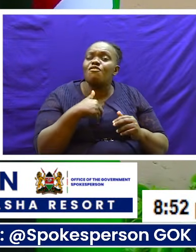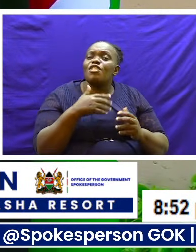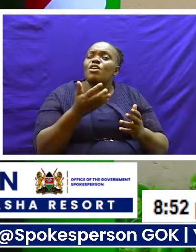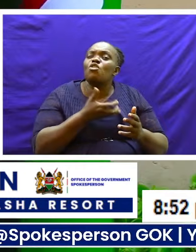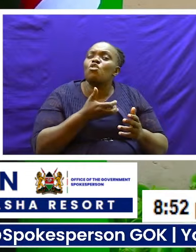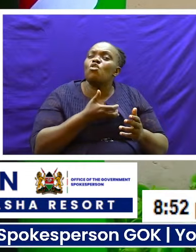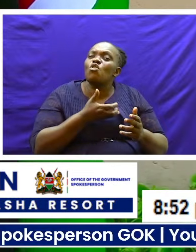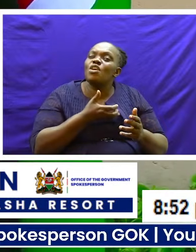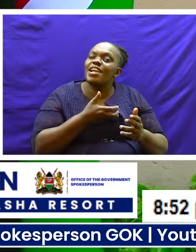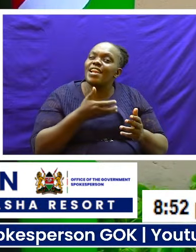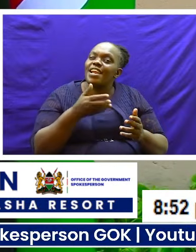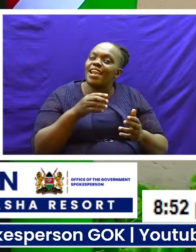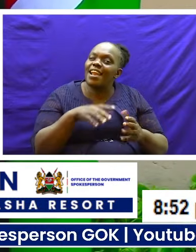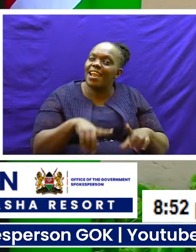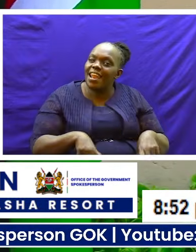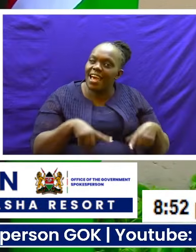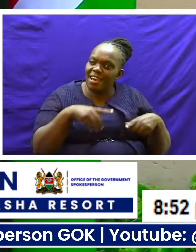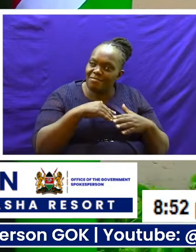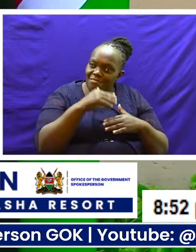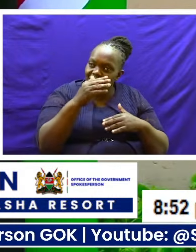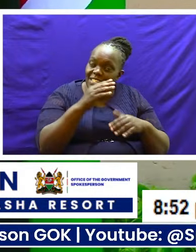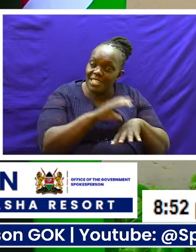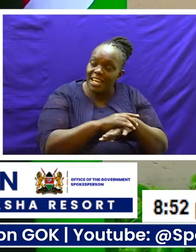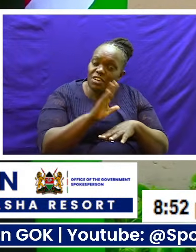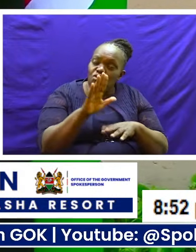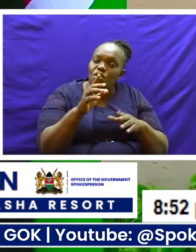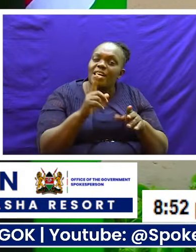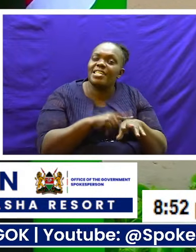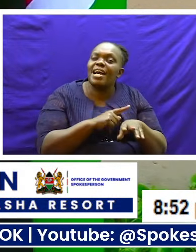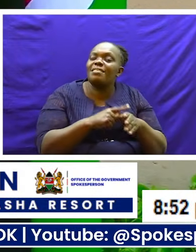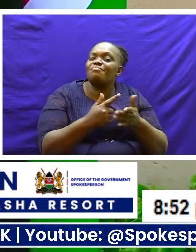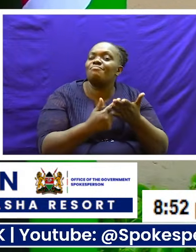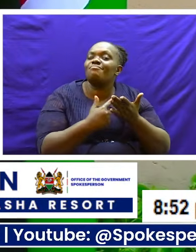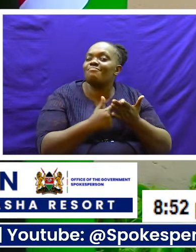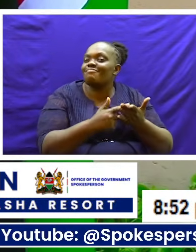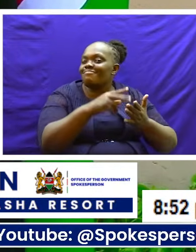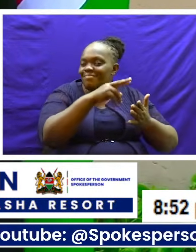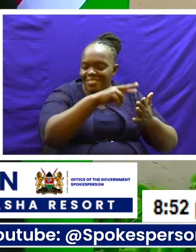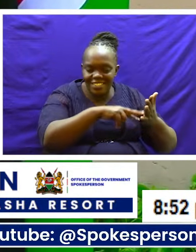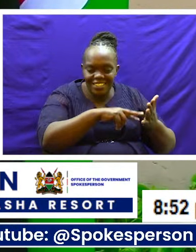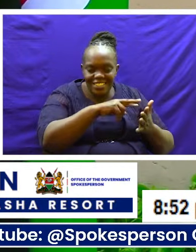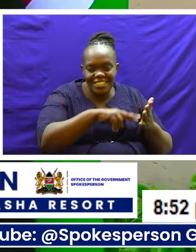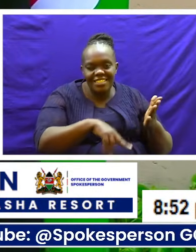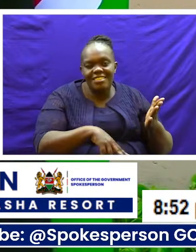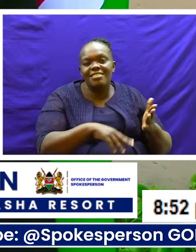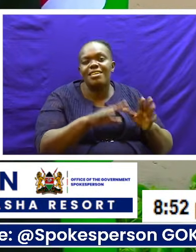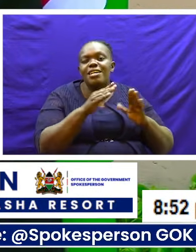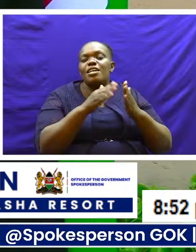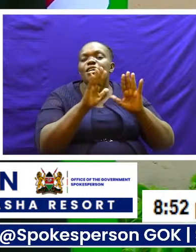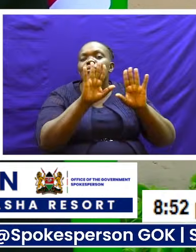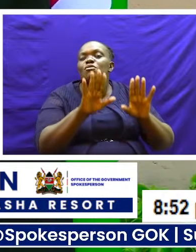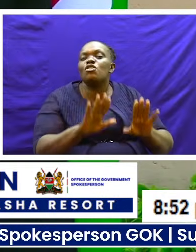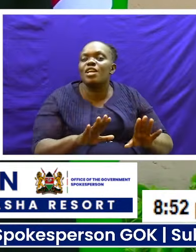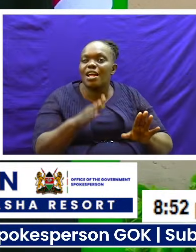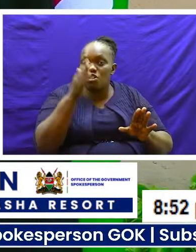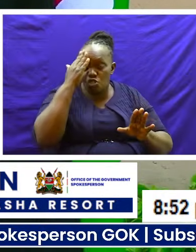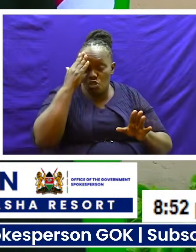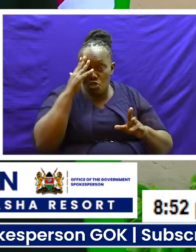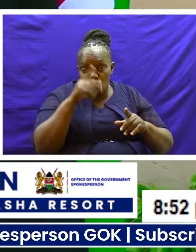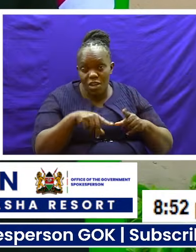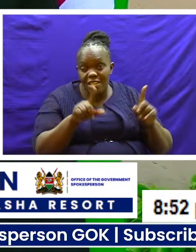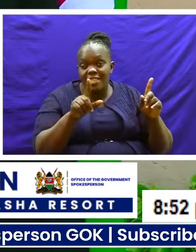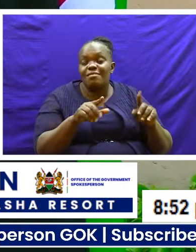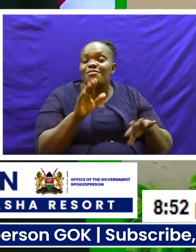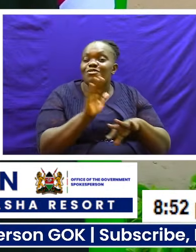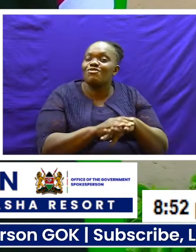life ahead of you. Take your time, consult, read, but the most important, know yourself. Very